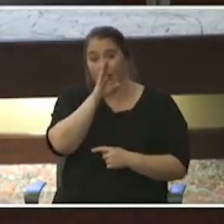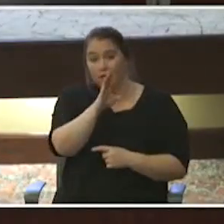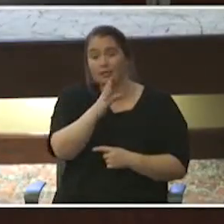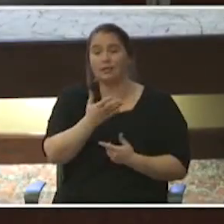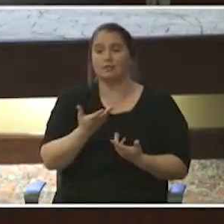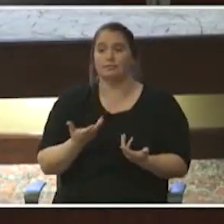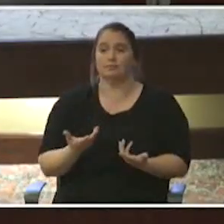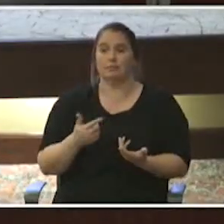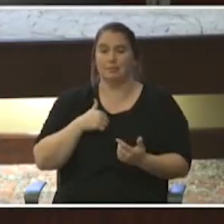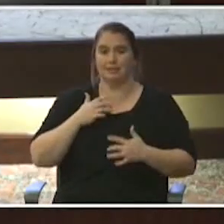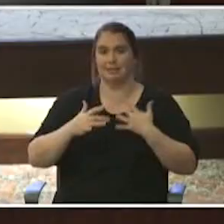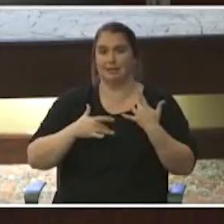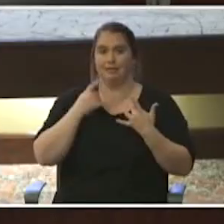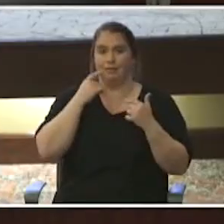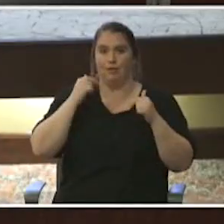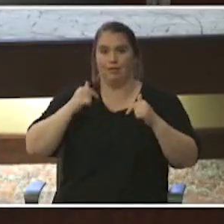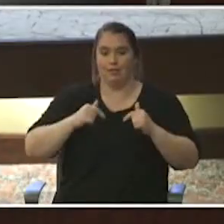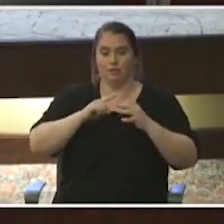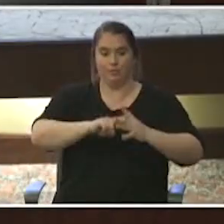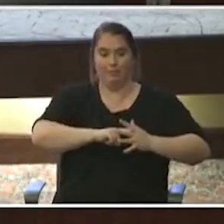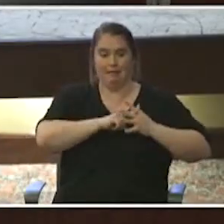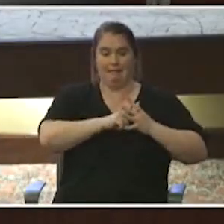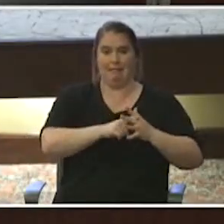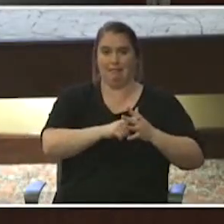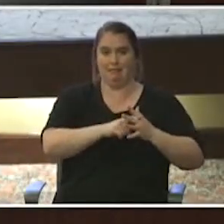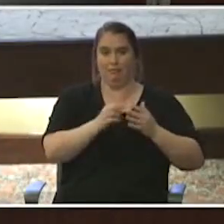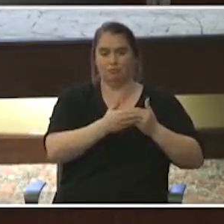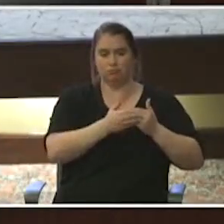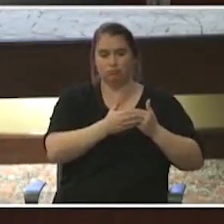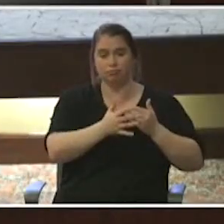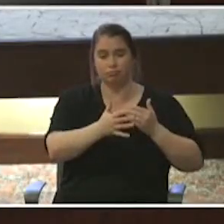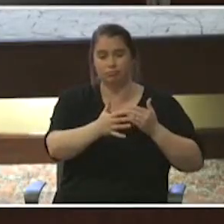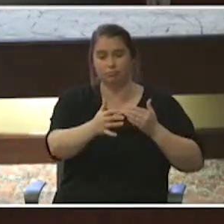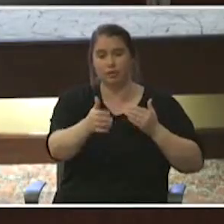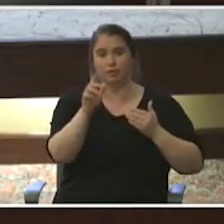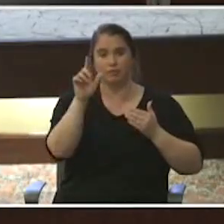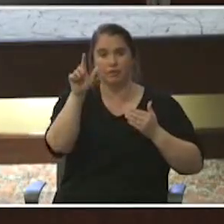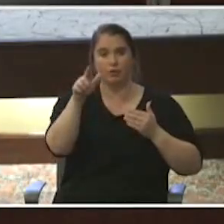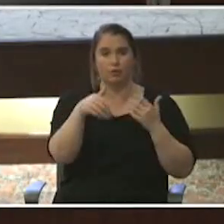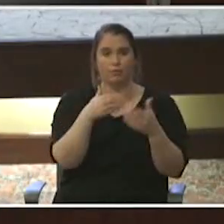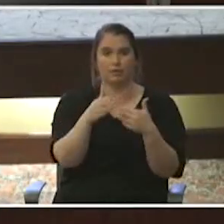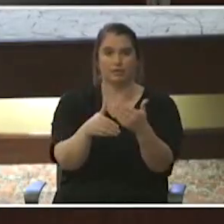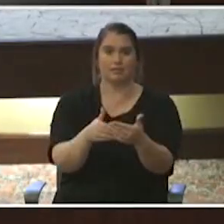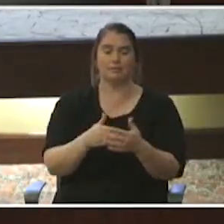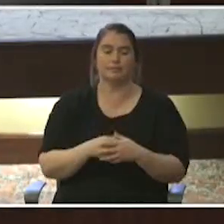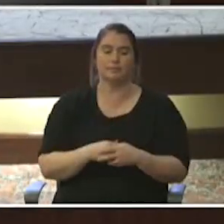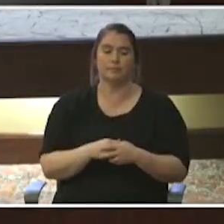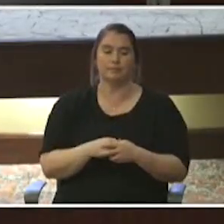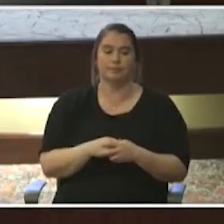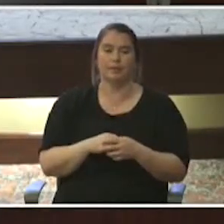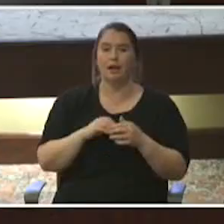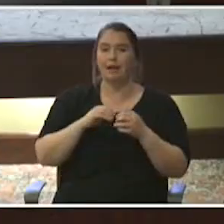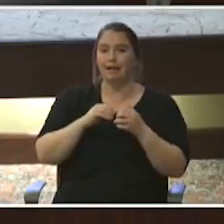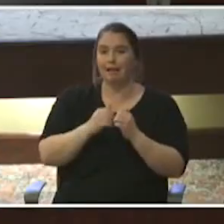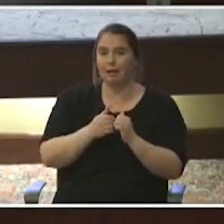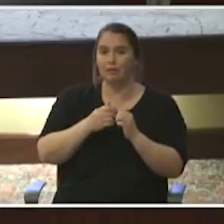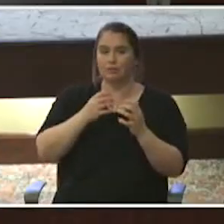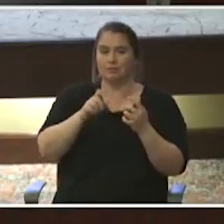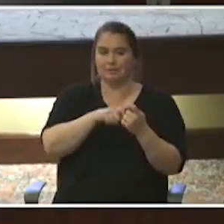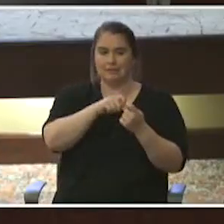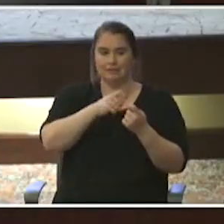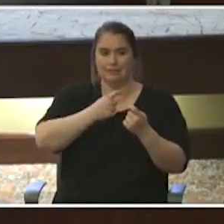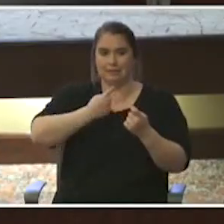as kind of a pilot for other parts of town that we seek to develop, and have a say in what that looks like